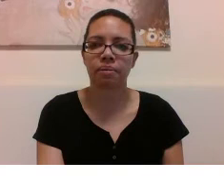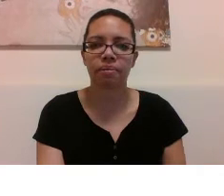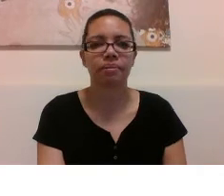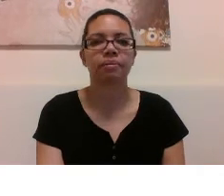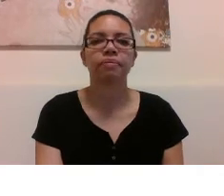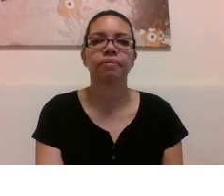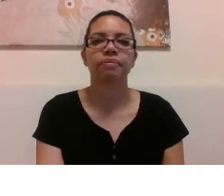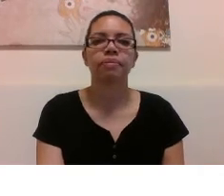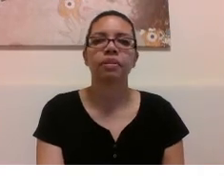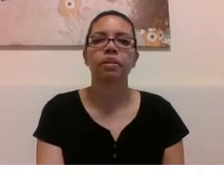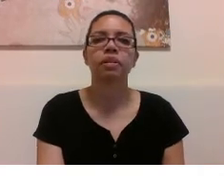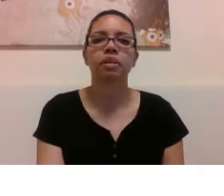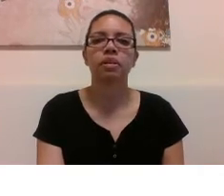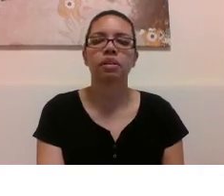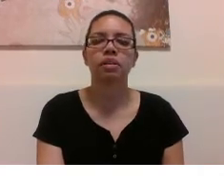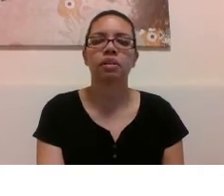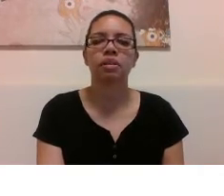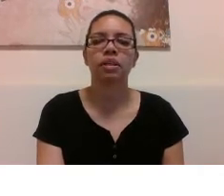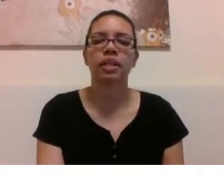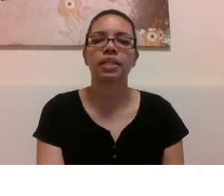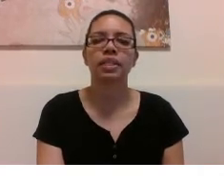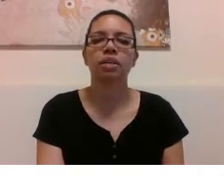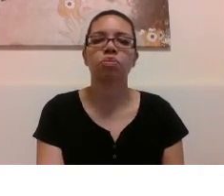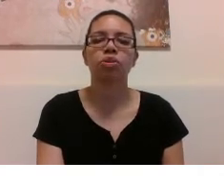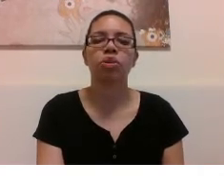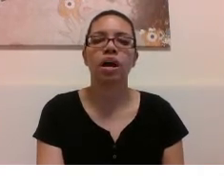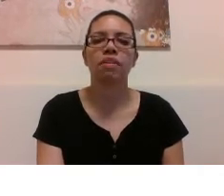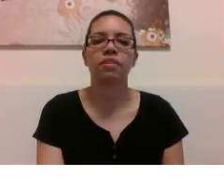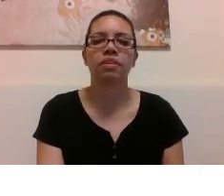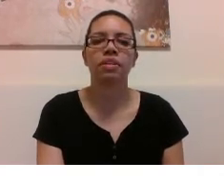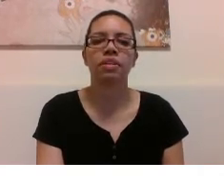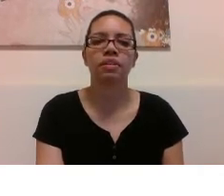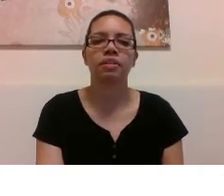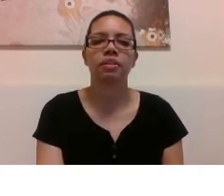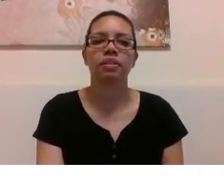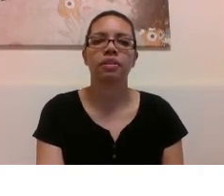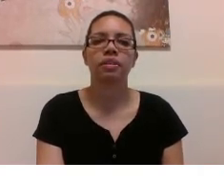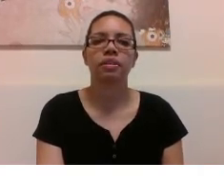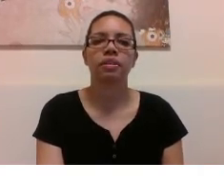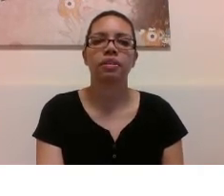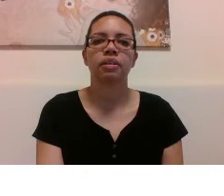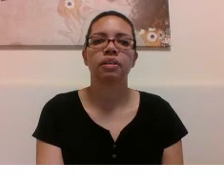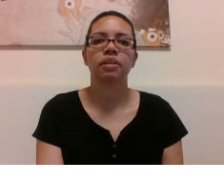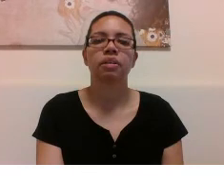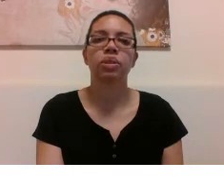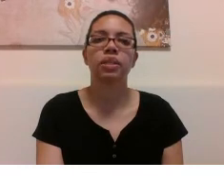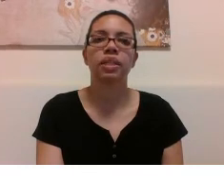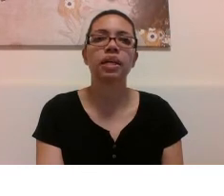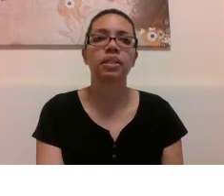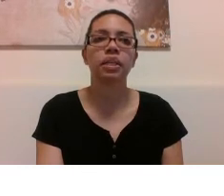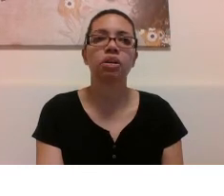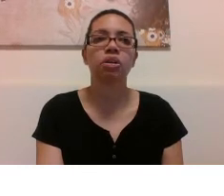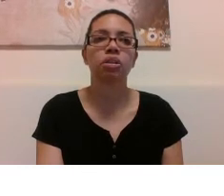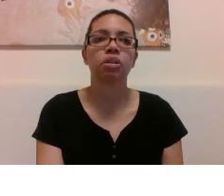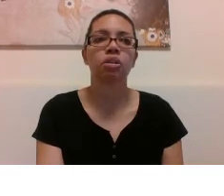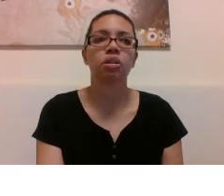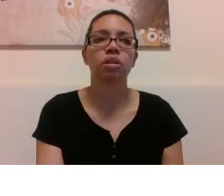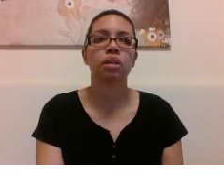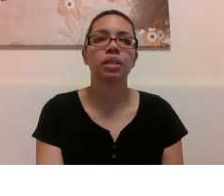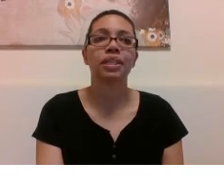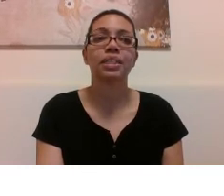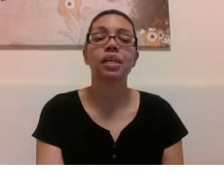superhero. Huh, let's see what you have in there. What is that,